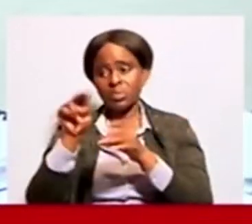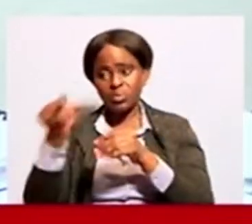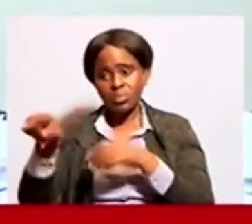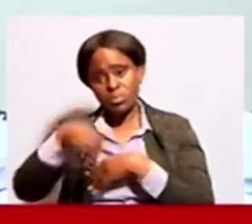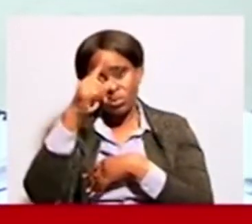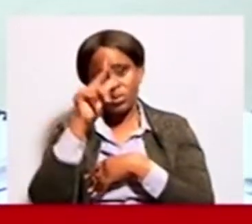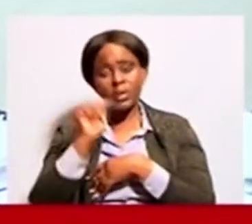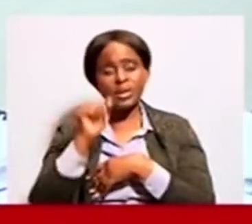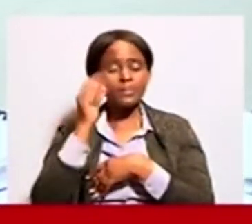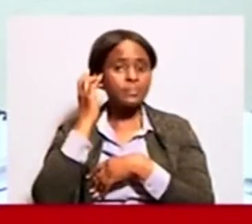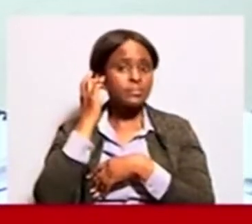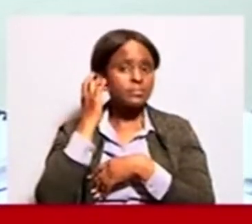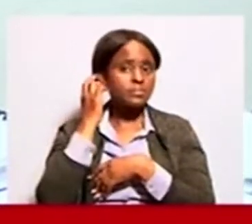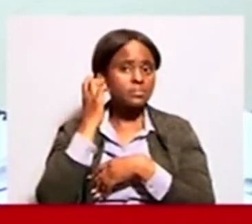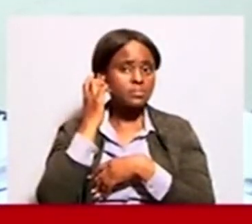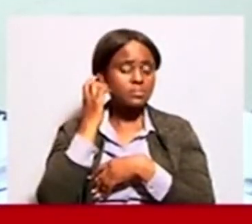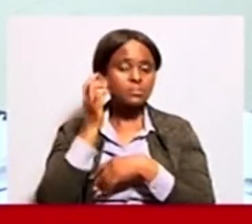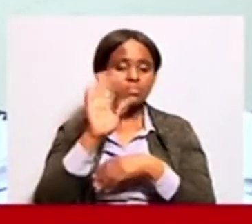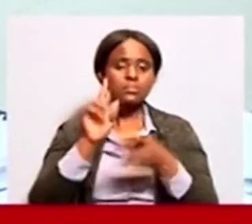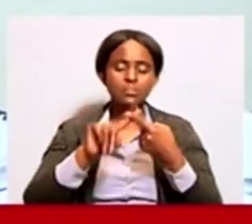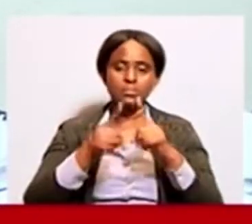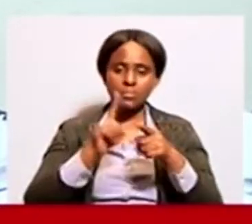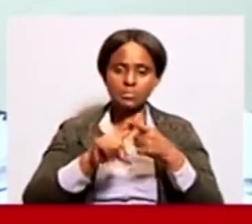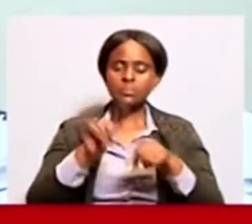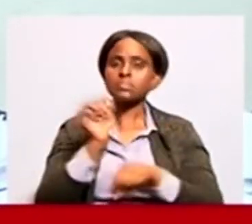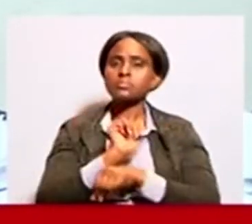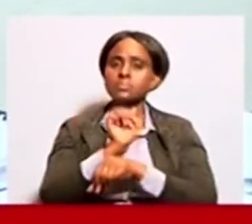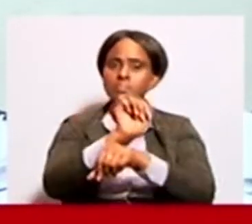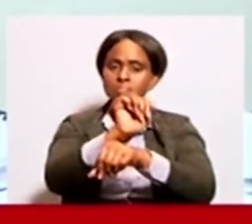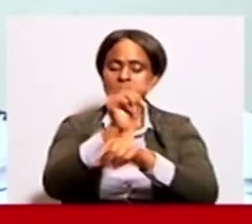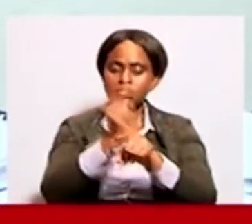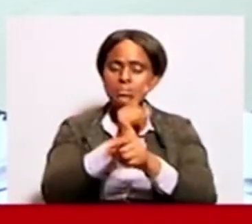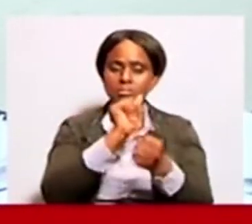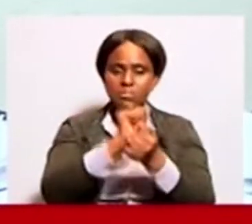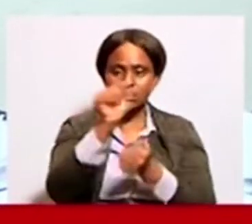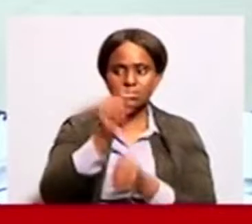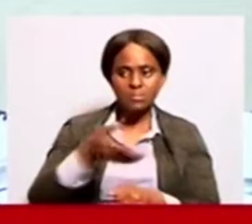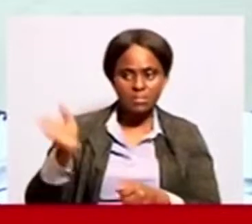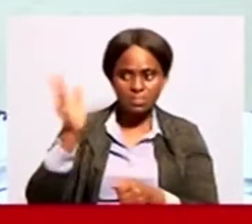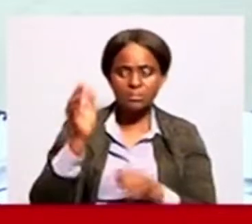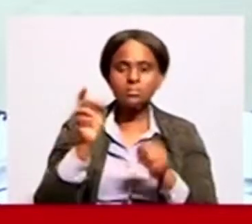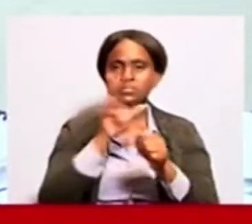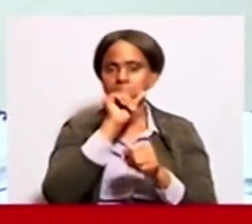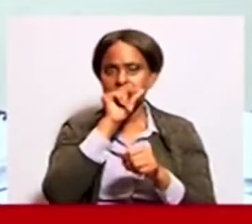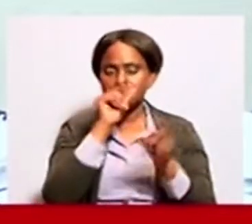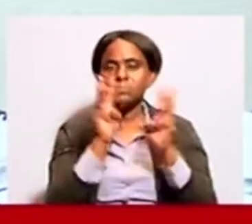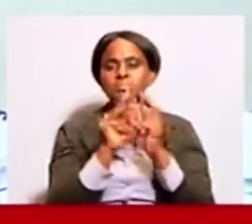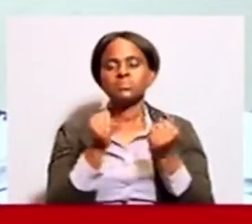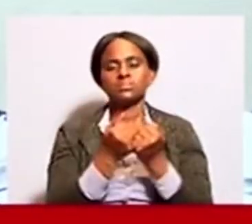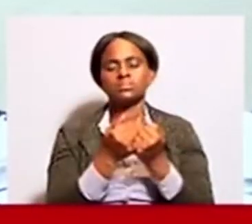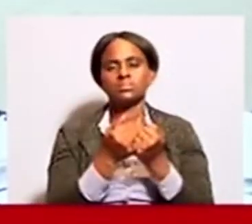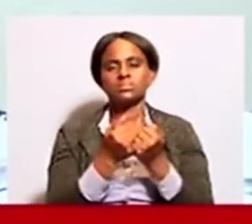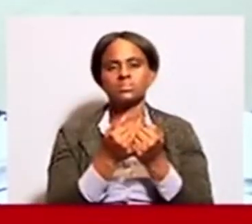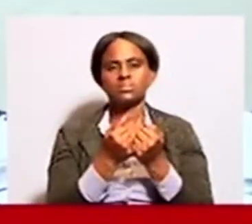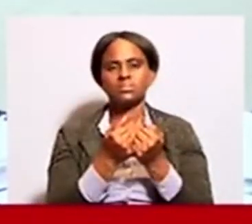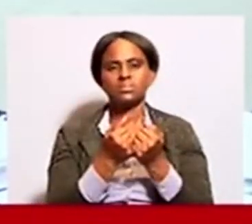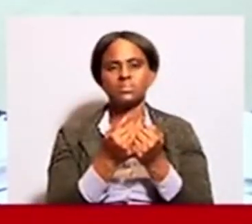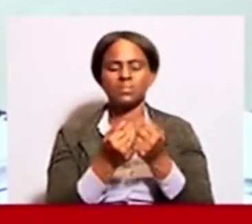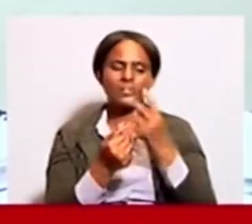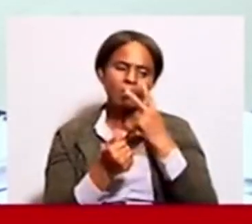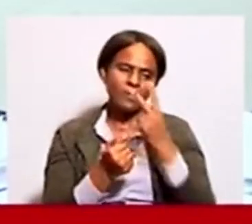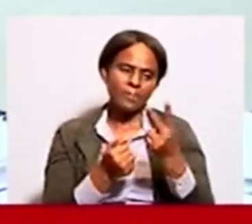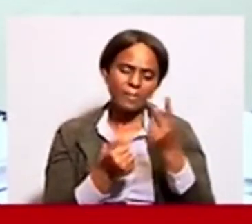there. Your friends are driving all the way from Solwezi to Livingston, the workshops. And then, even when you look at